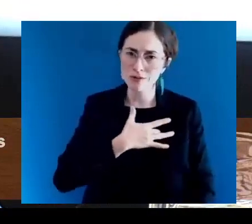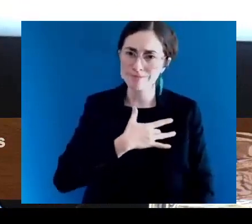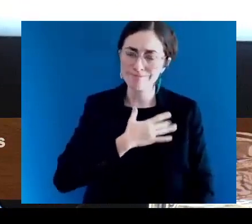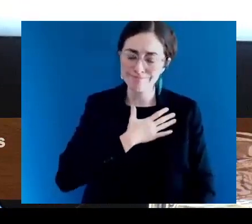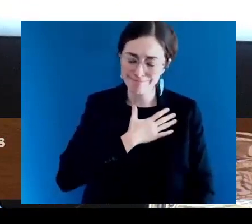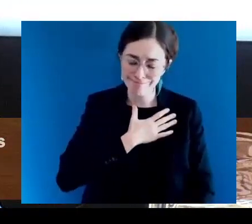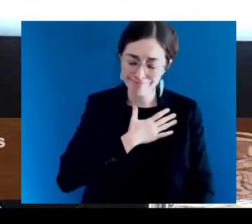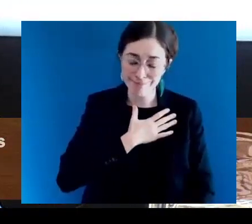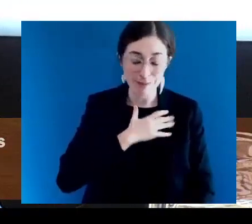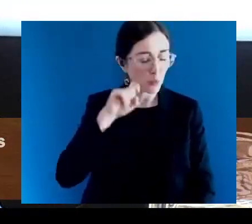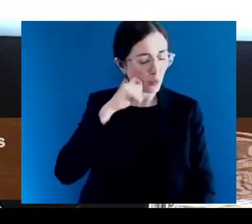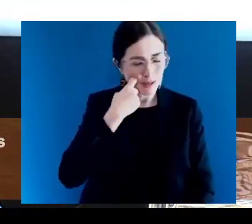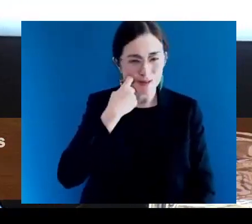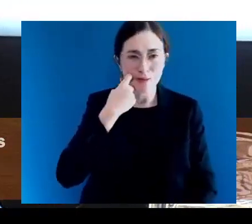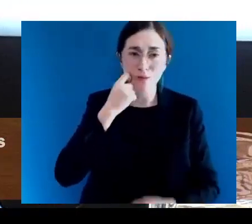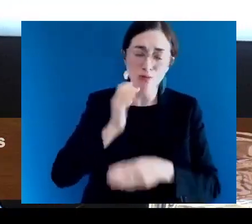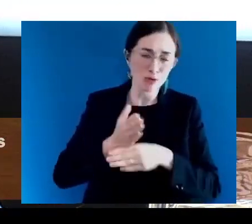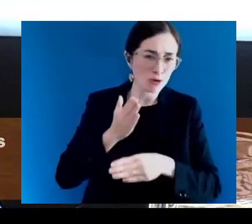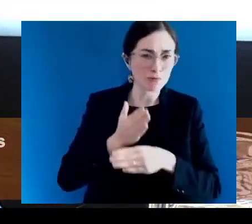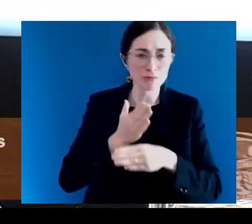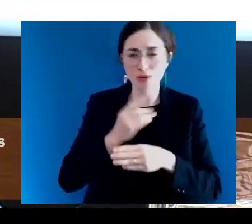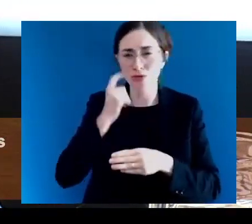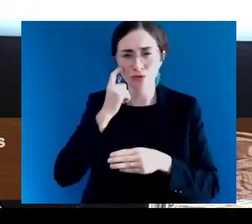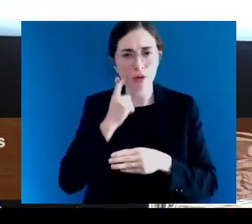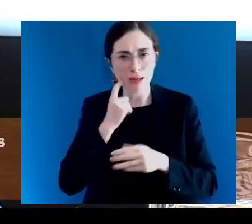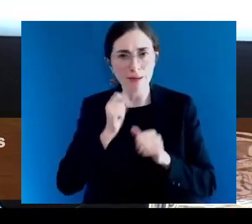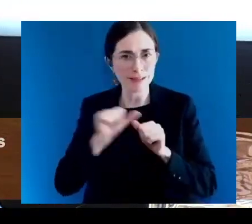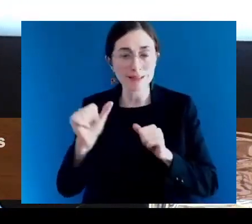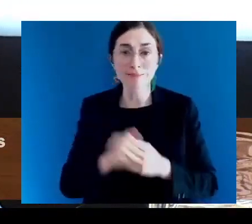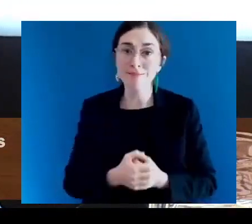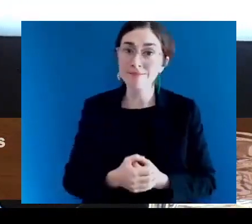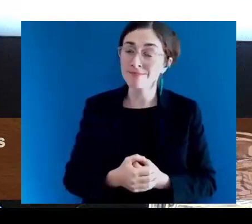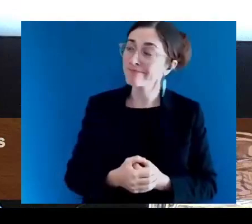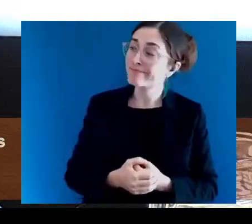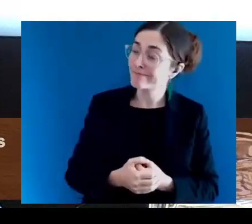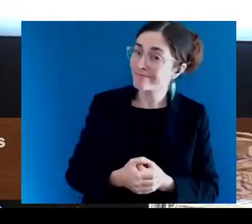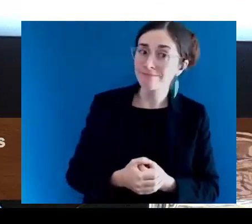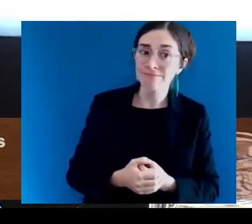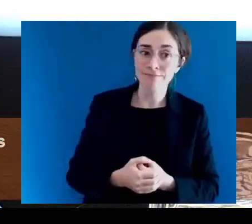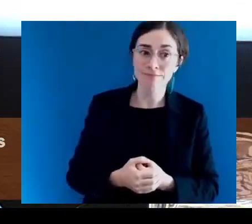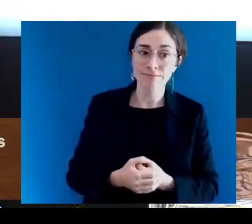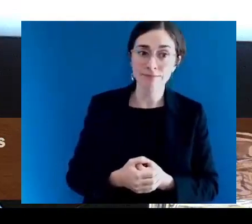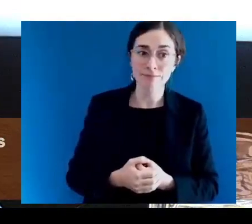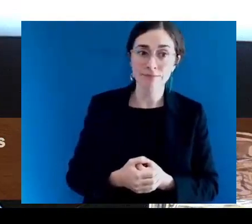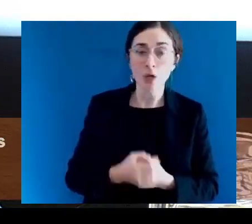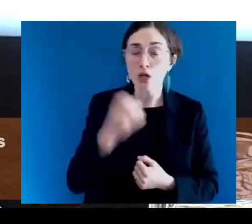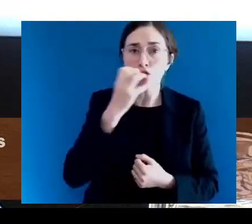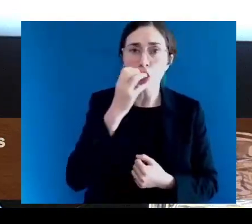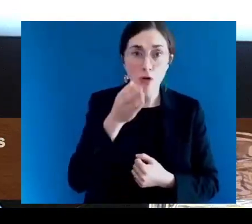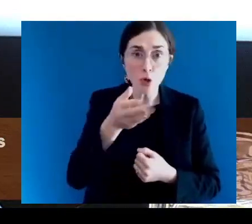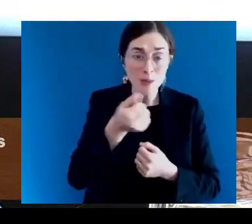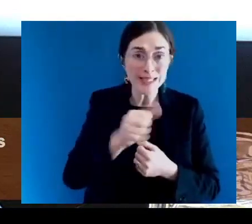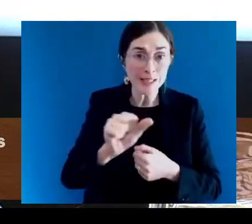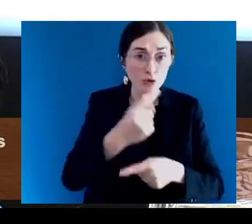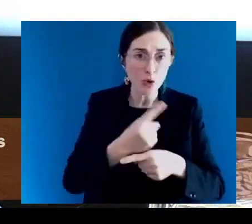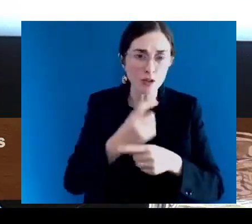And those issues around resourcing that, oh, I'm sorry, you were. No, it's okay. Oh, I'm sorry.